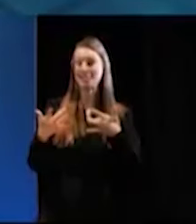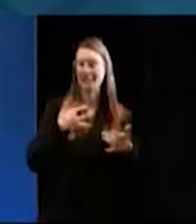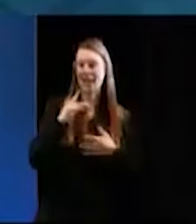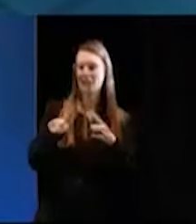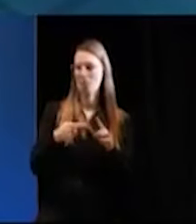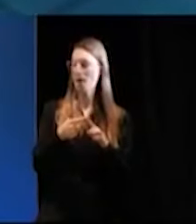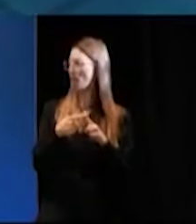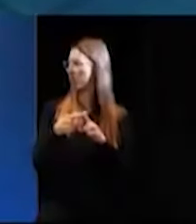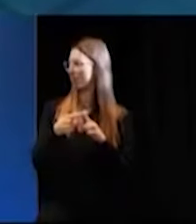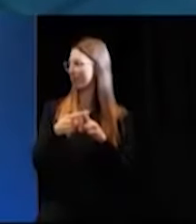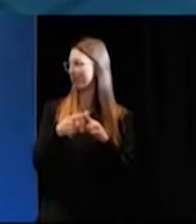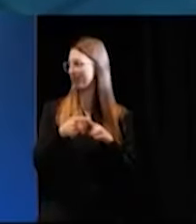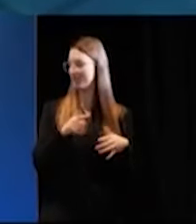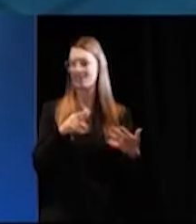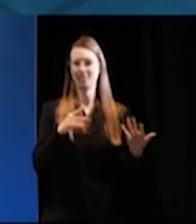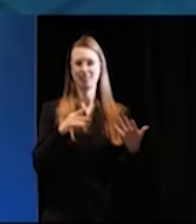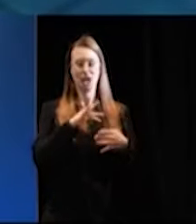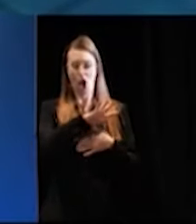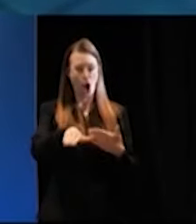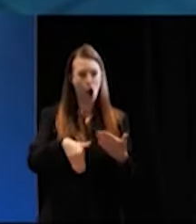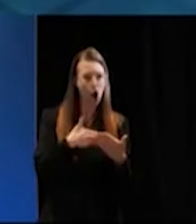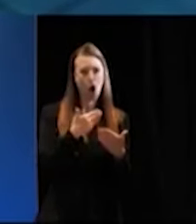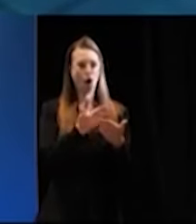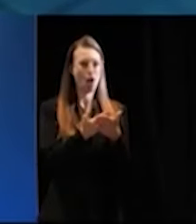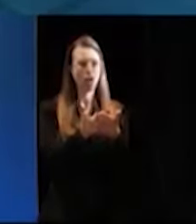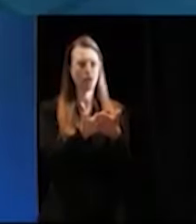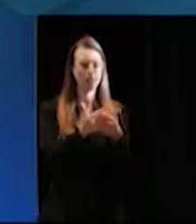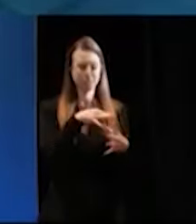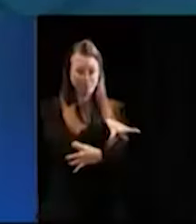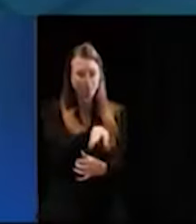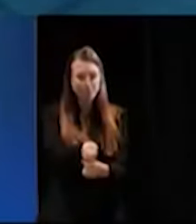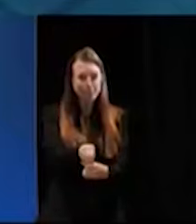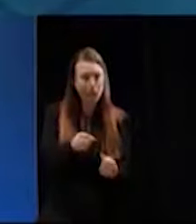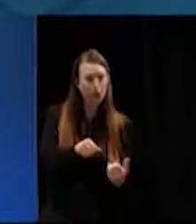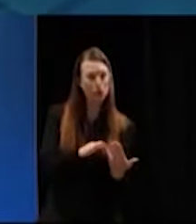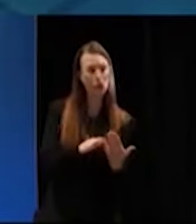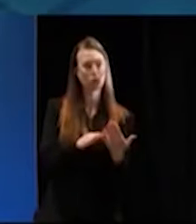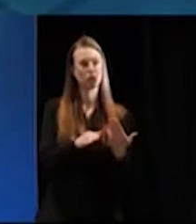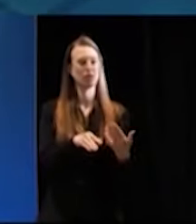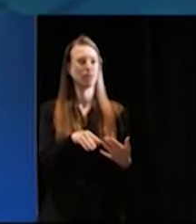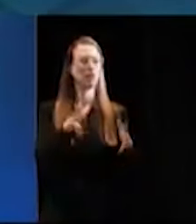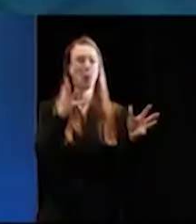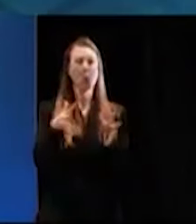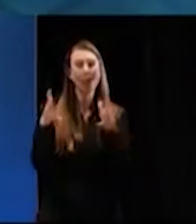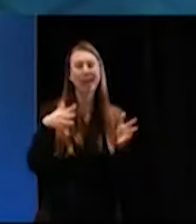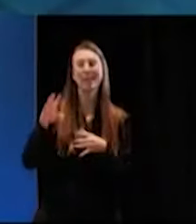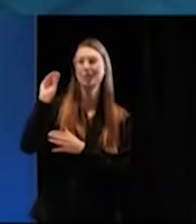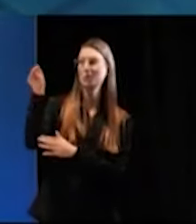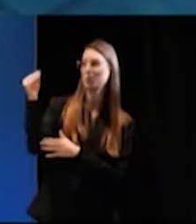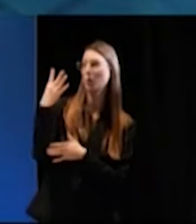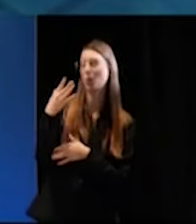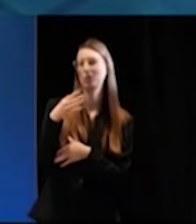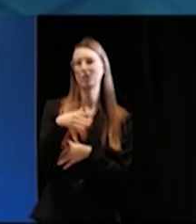approach, except for the fracking and the coal, as I mentioned, from wind and solar to geothermal, hydrogen, or even splitting an